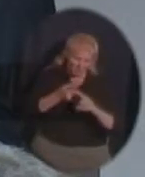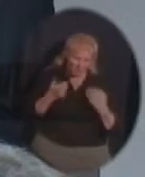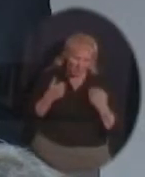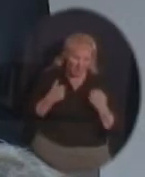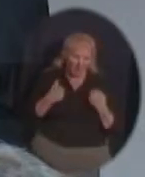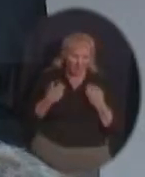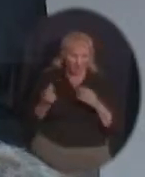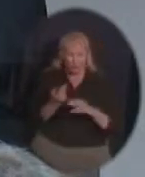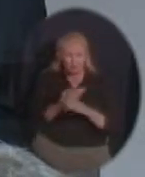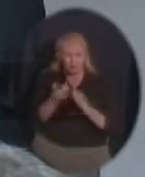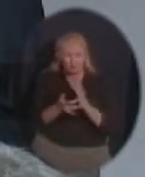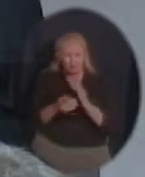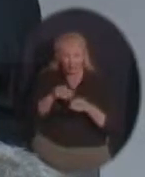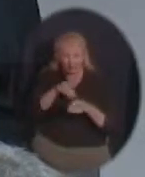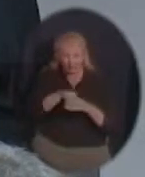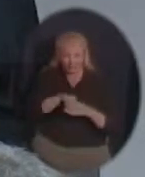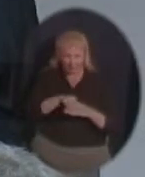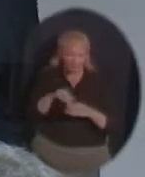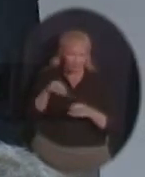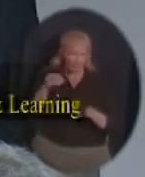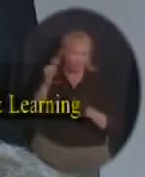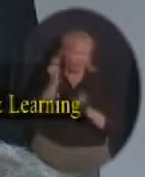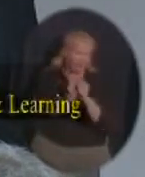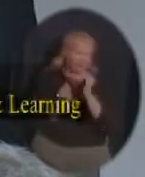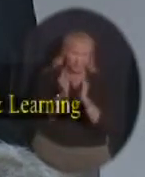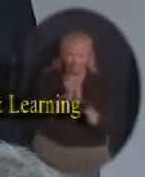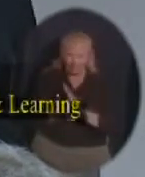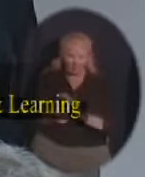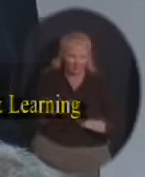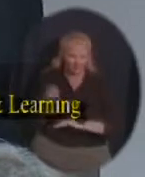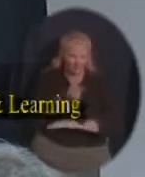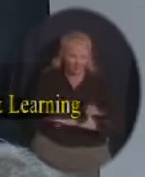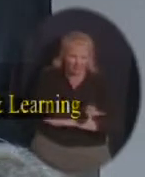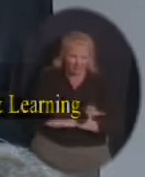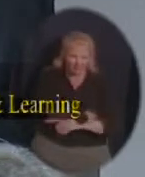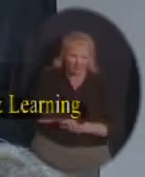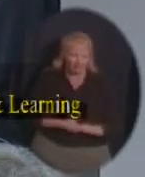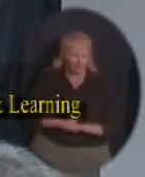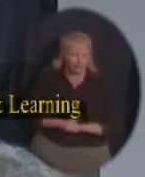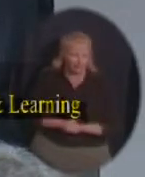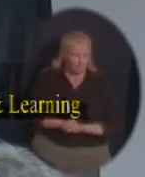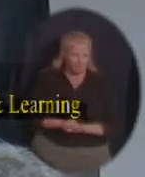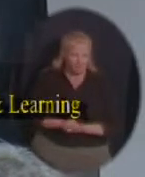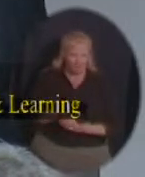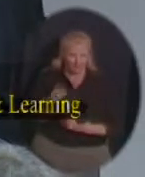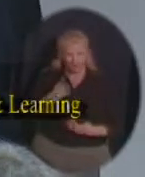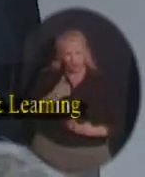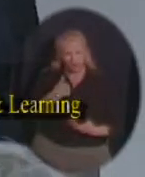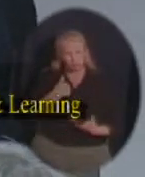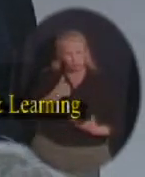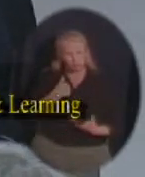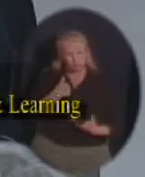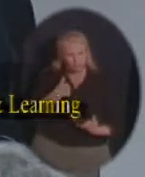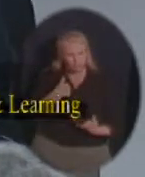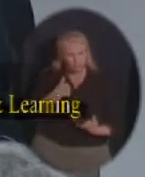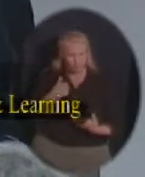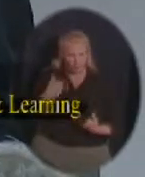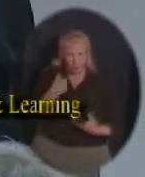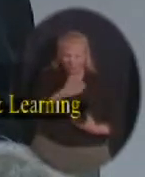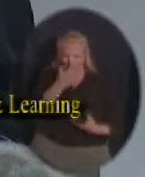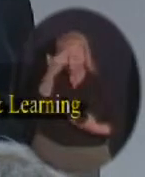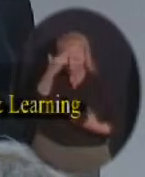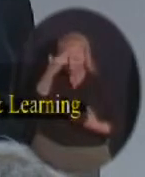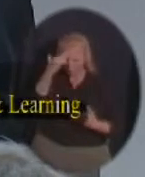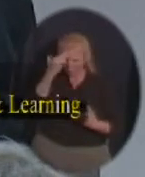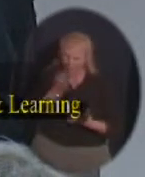that's infused in every moment of the day, probably more moments we like always, standing in line, reading, but we know how